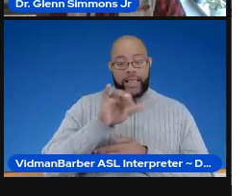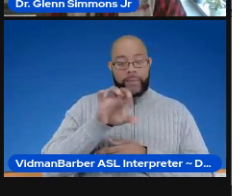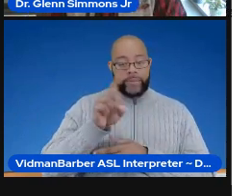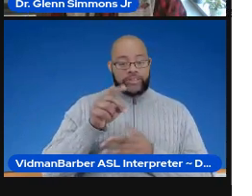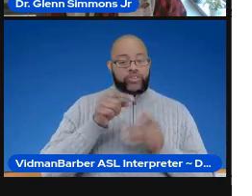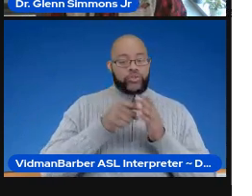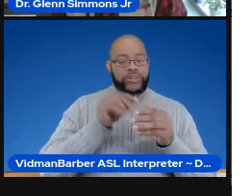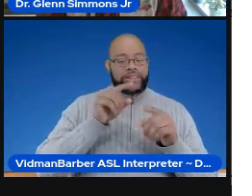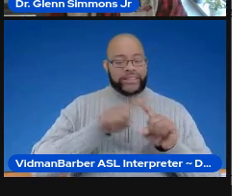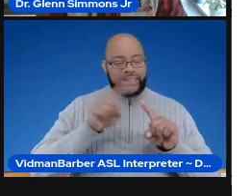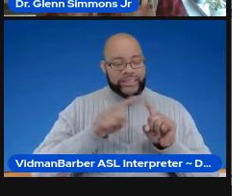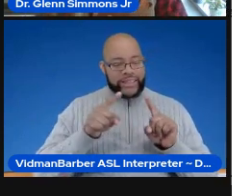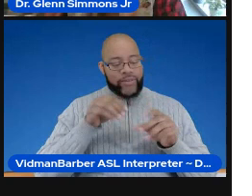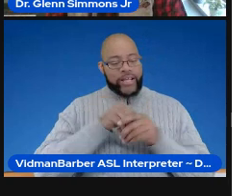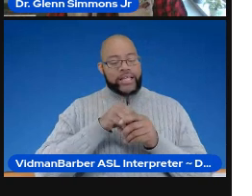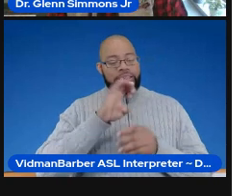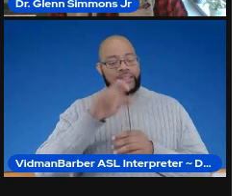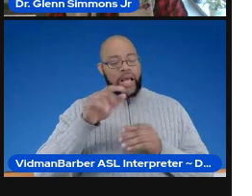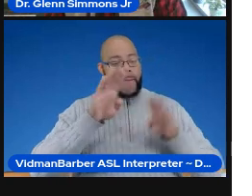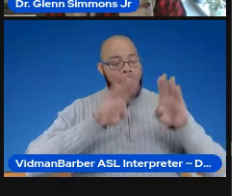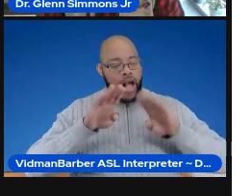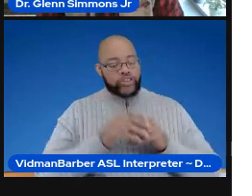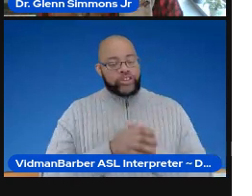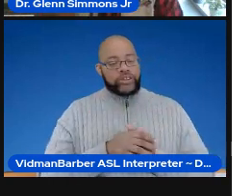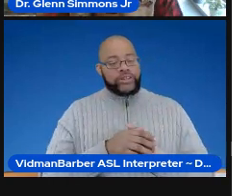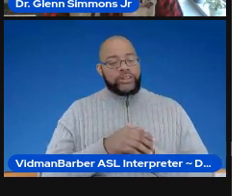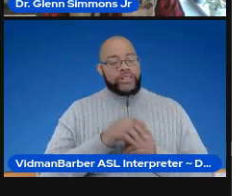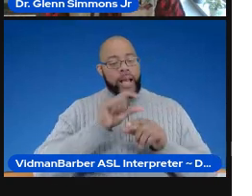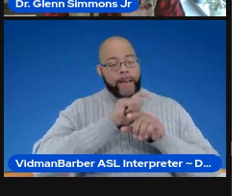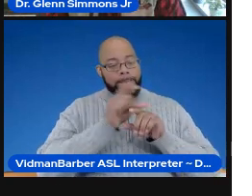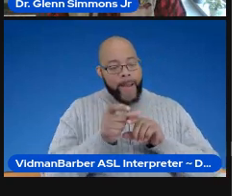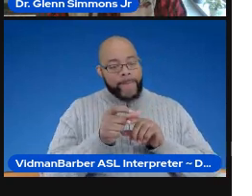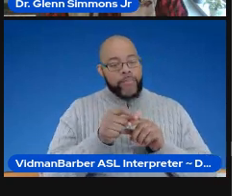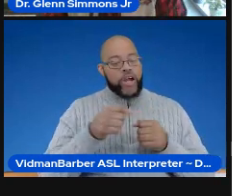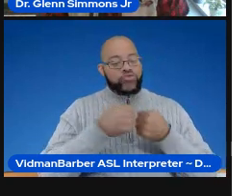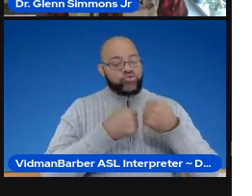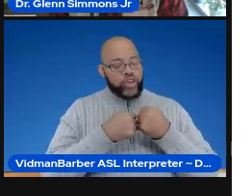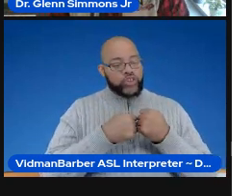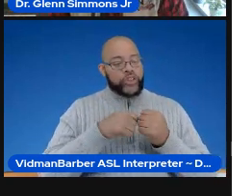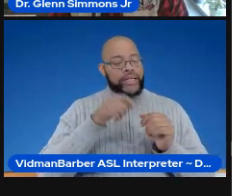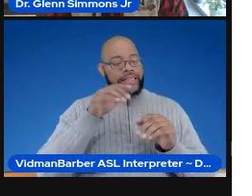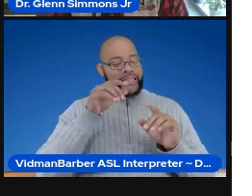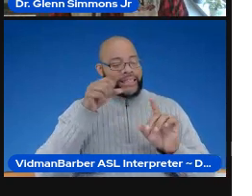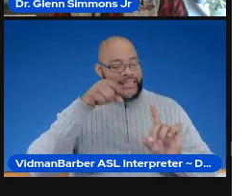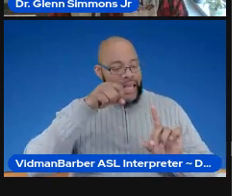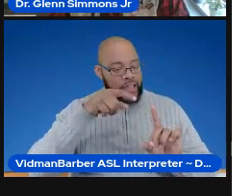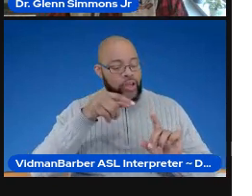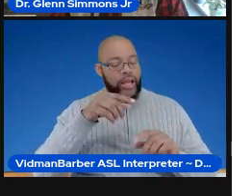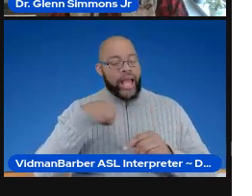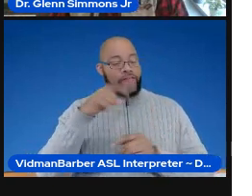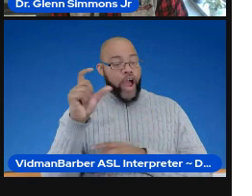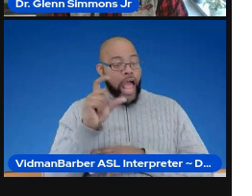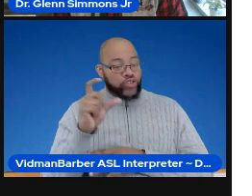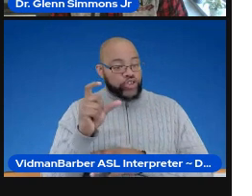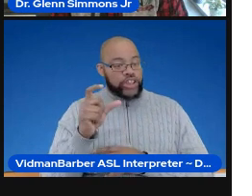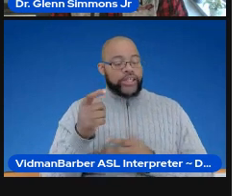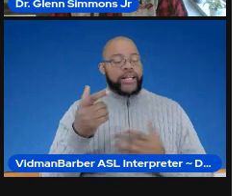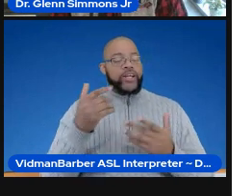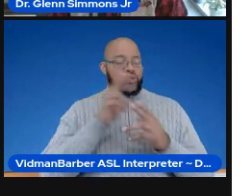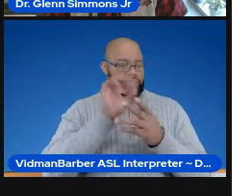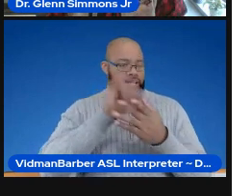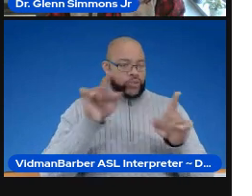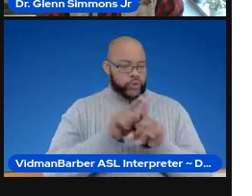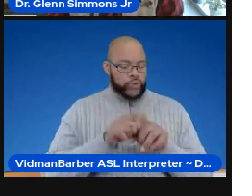different aspects of the cell biology. So for membrane structure, lipid signaling, and even for energy use as well.